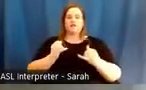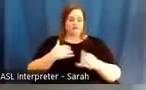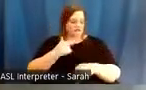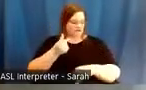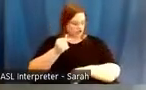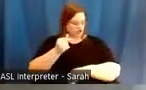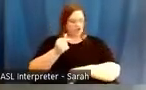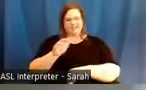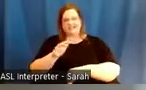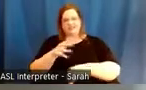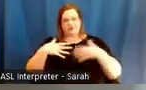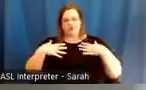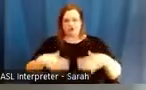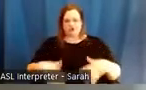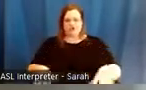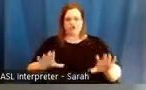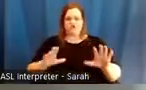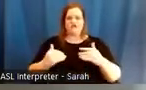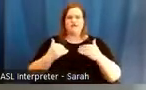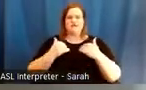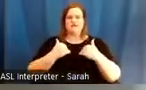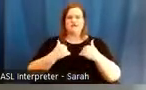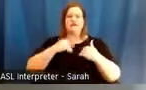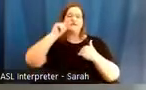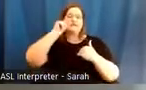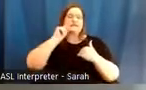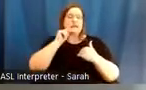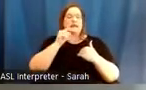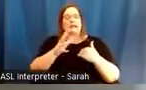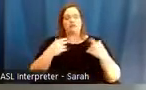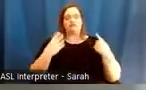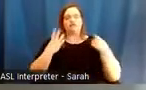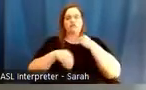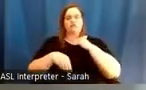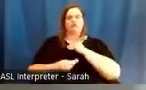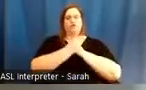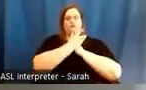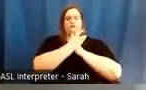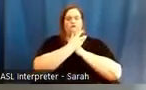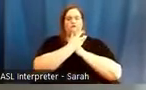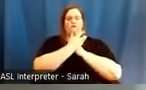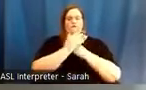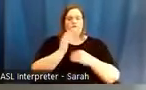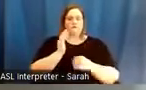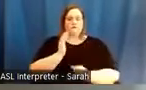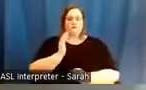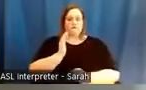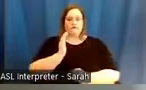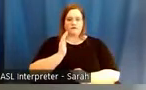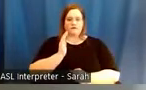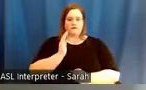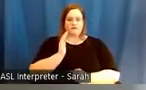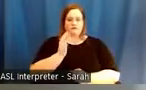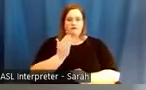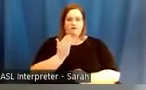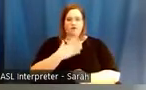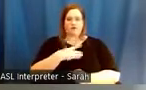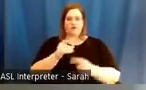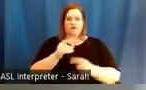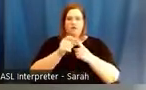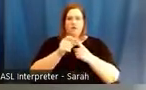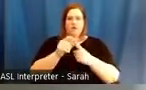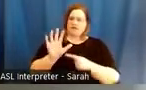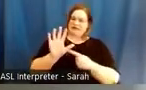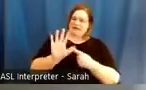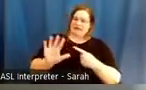greenish dress with a tan-ish scarf, and apparently I like using the descriptor ish.